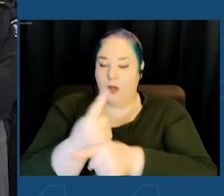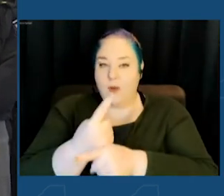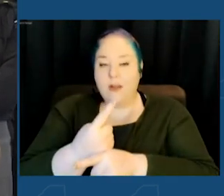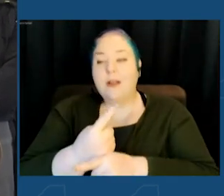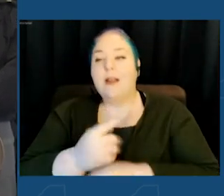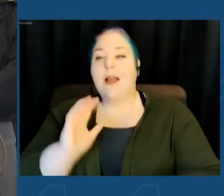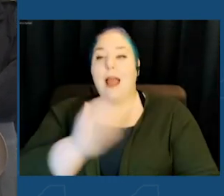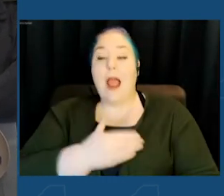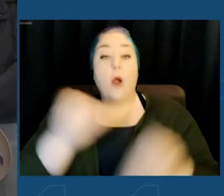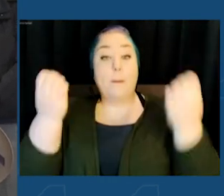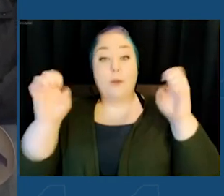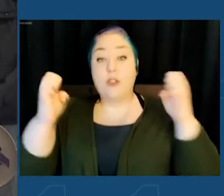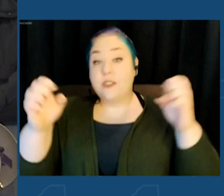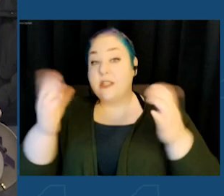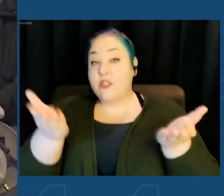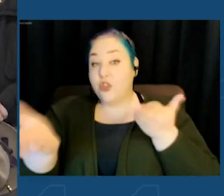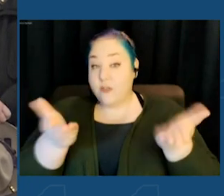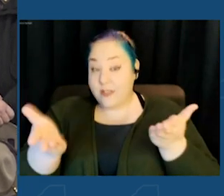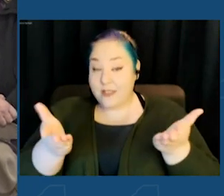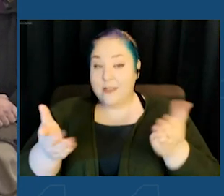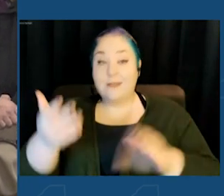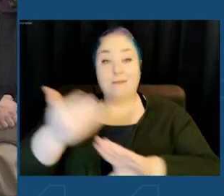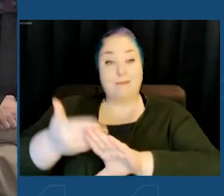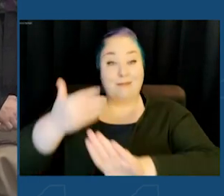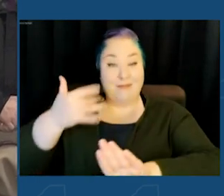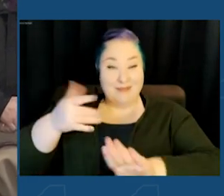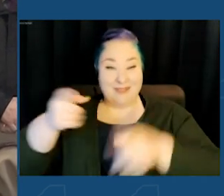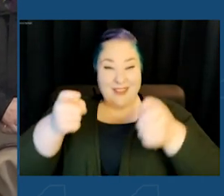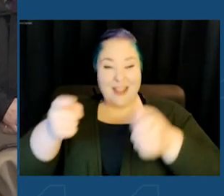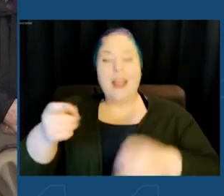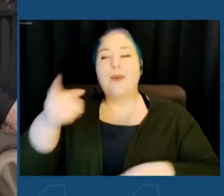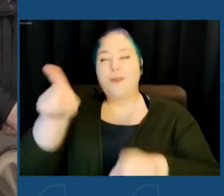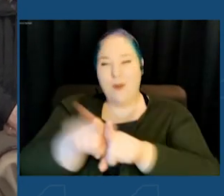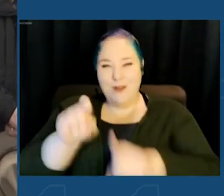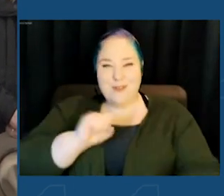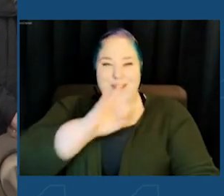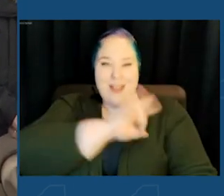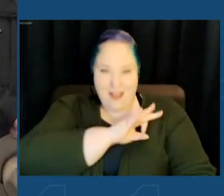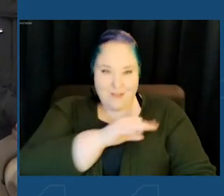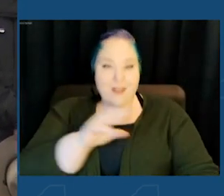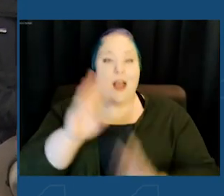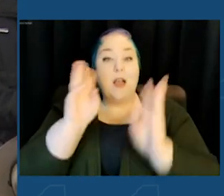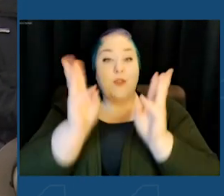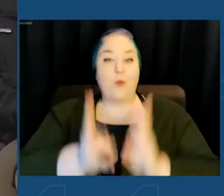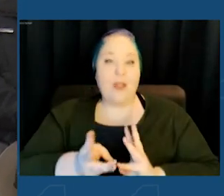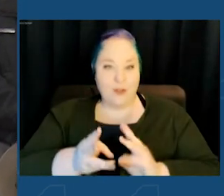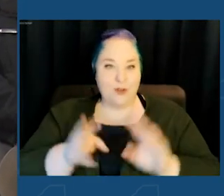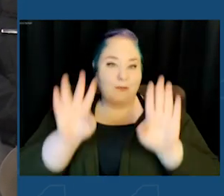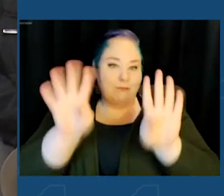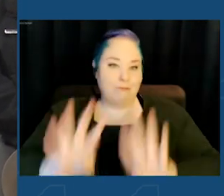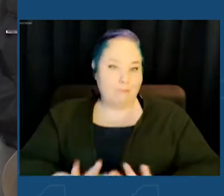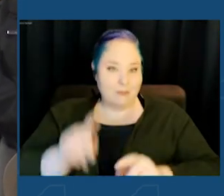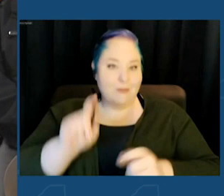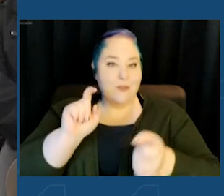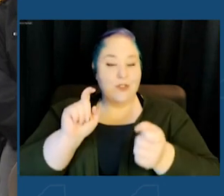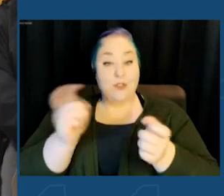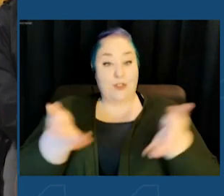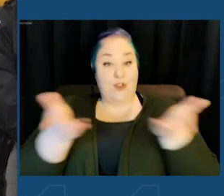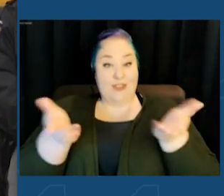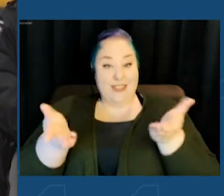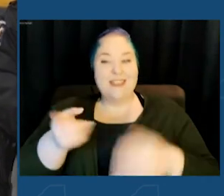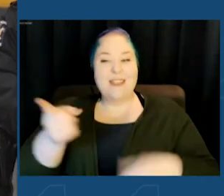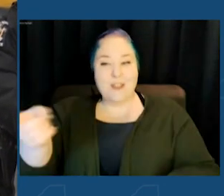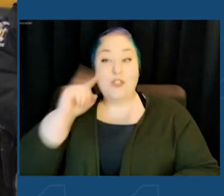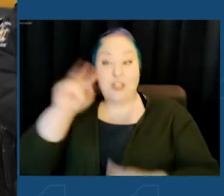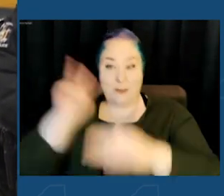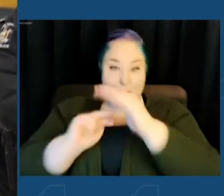is a former Chief of Staff at the National Weather Service so when she makes weather predictions I know they're going to be right so she was absolutely right